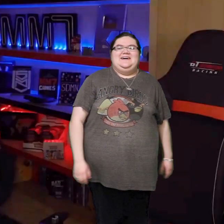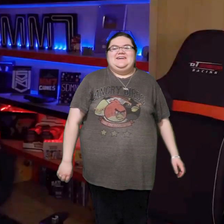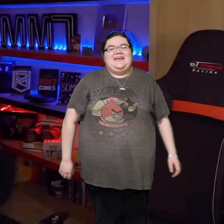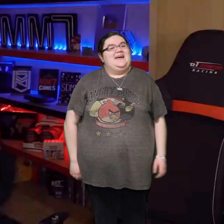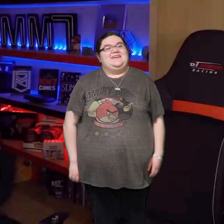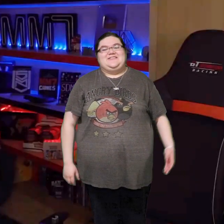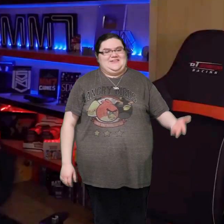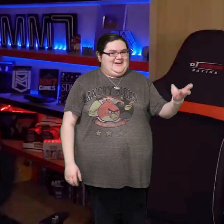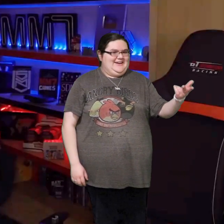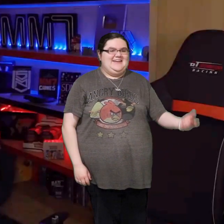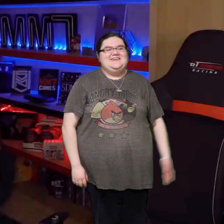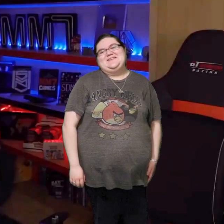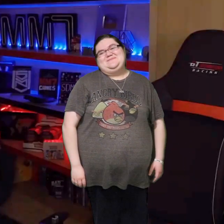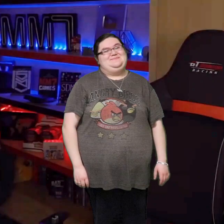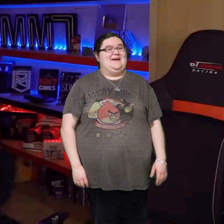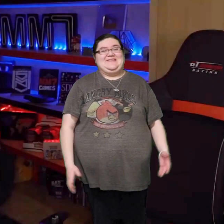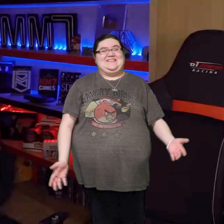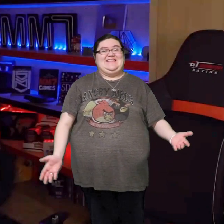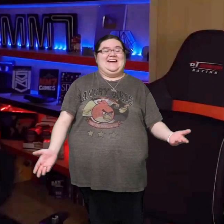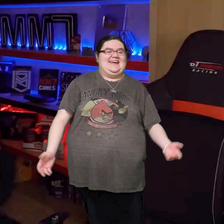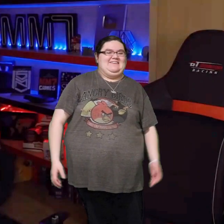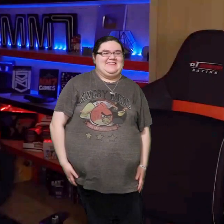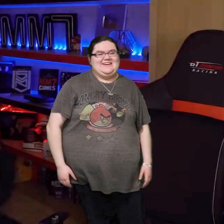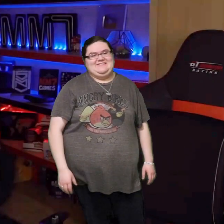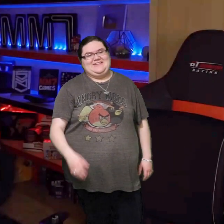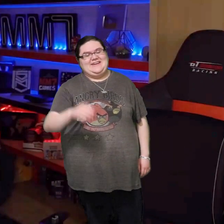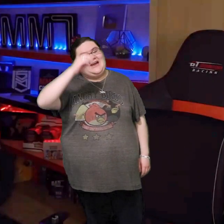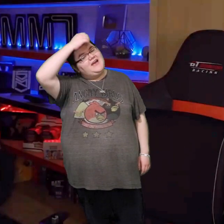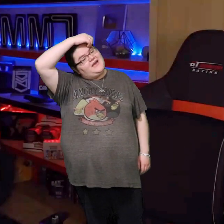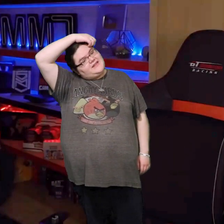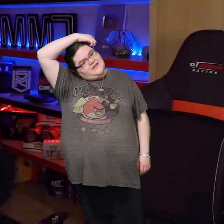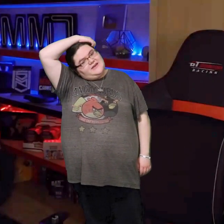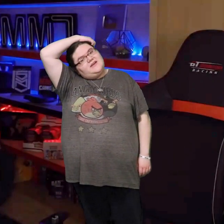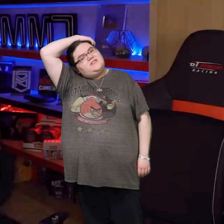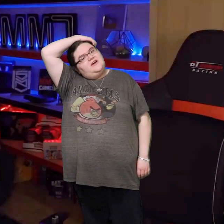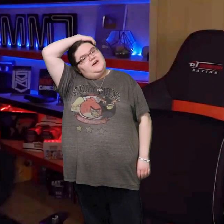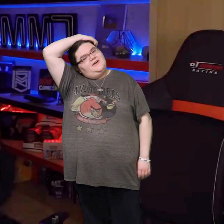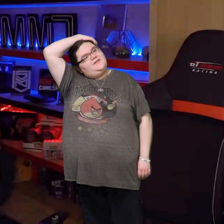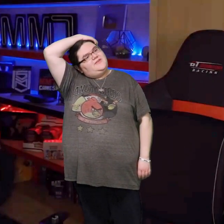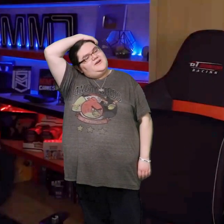Well, that's basically kind of how I thought it was gonna go.